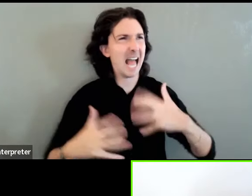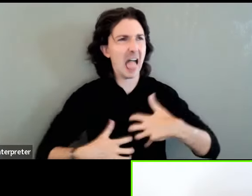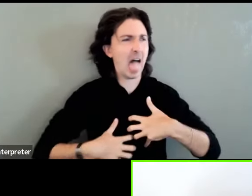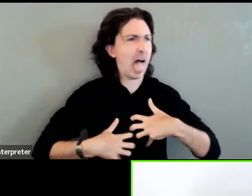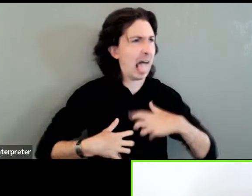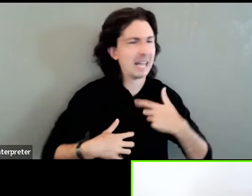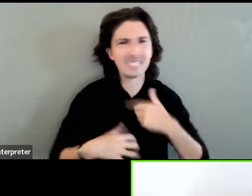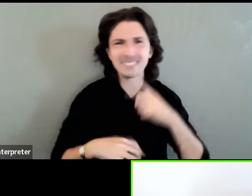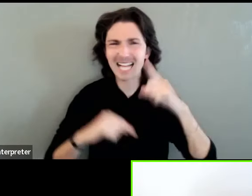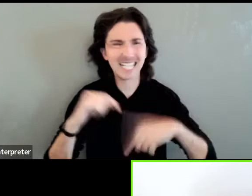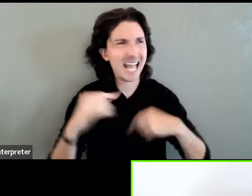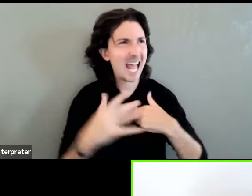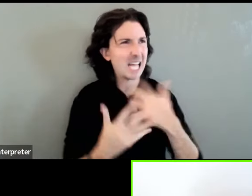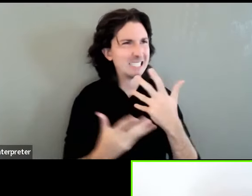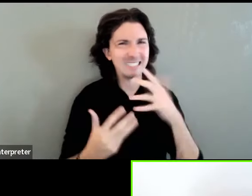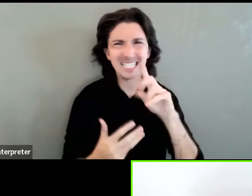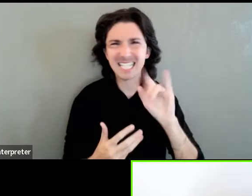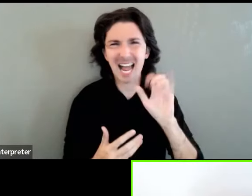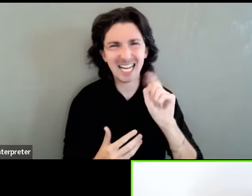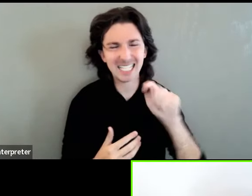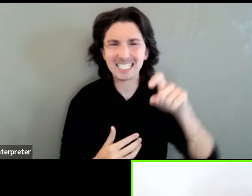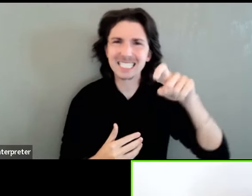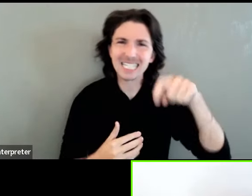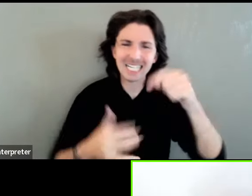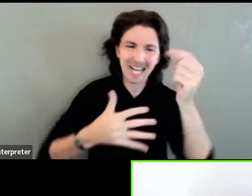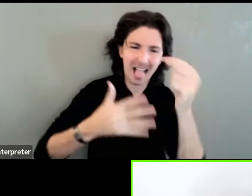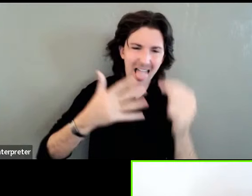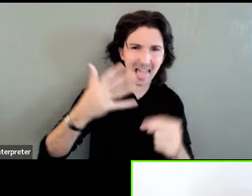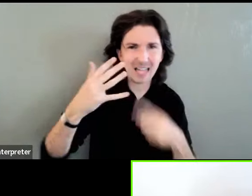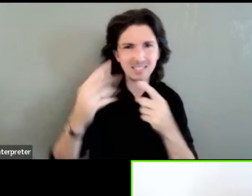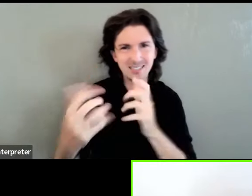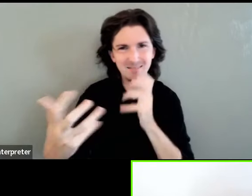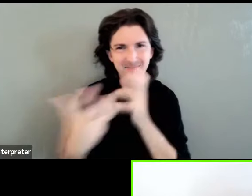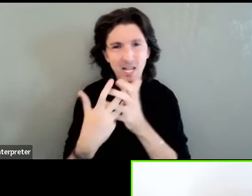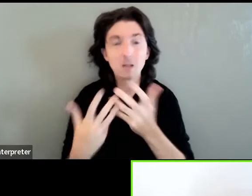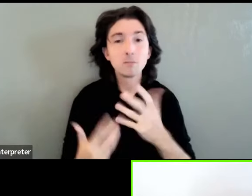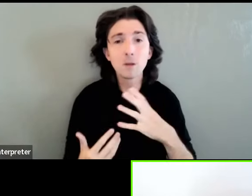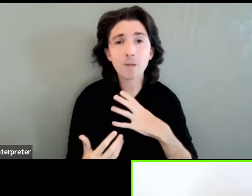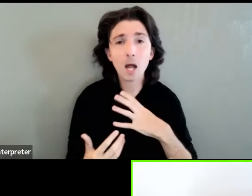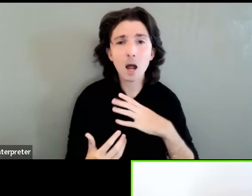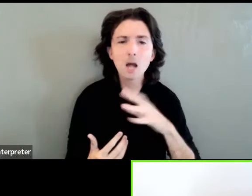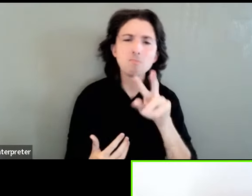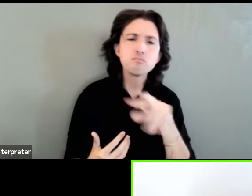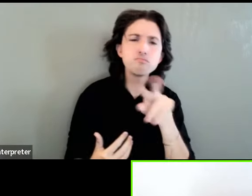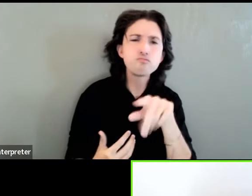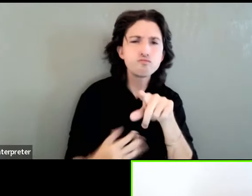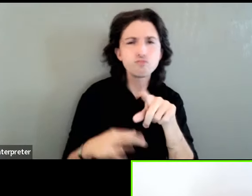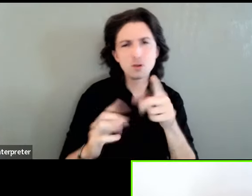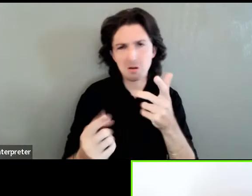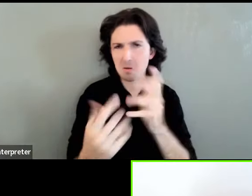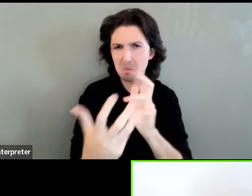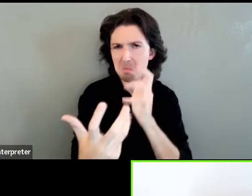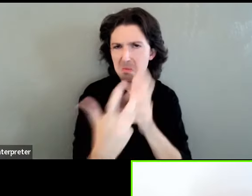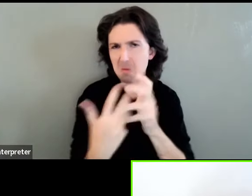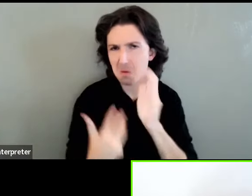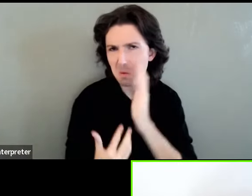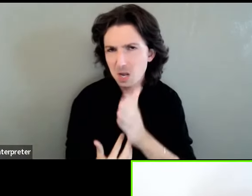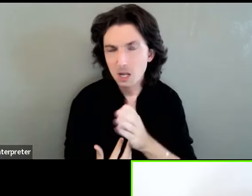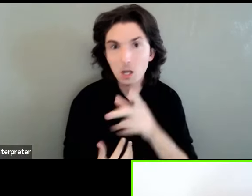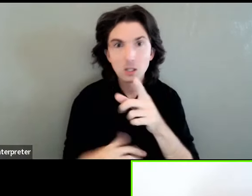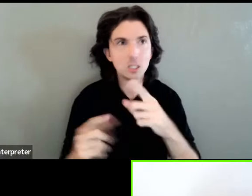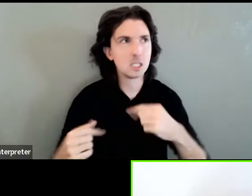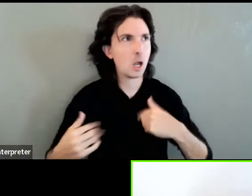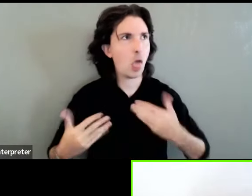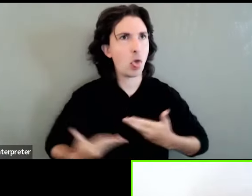so they can work with you to figure out what works best for you. We certainly don't want somebody to find themselves in a situation where there's nothing for them to eat and there's nowhere for